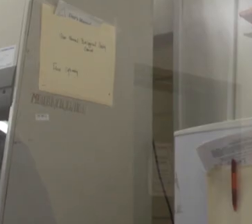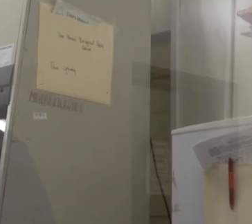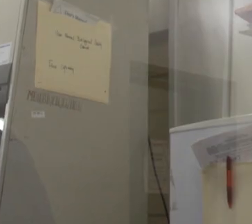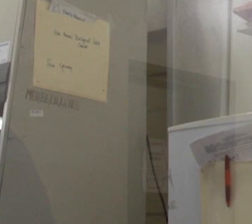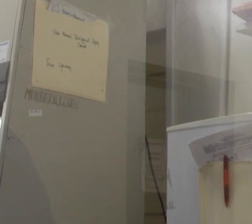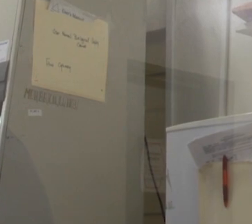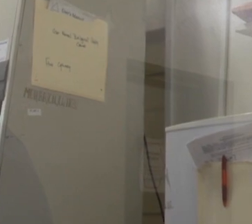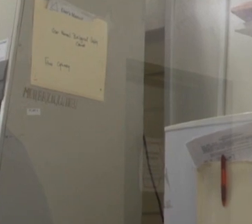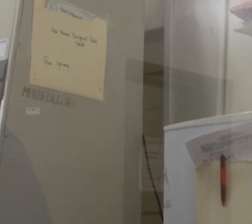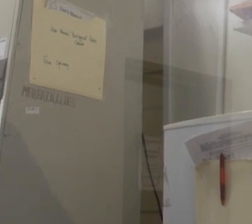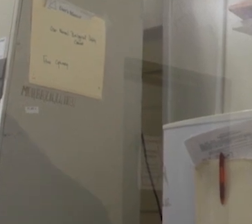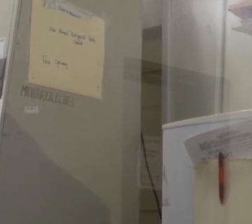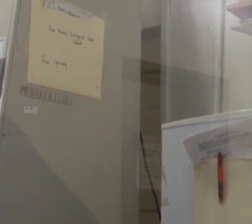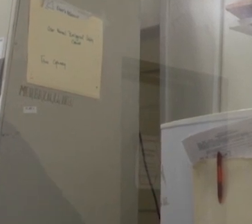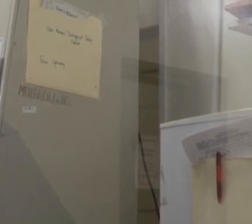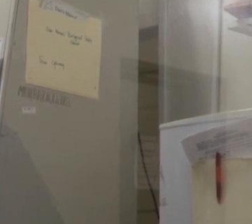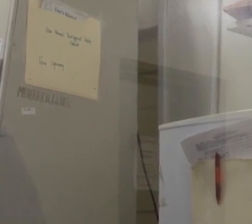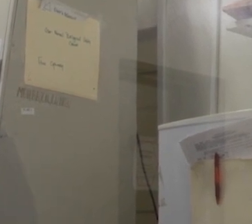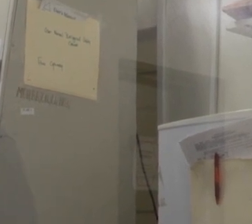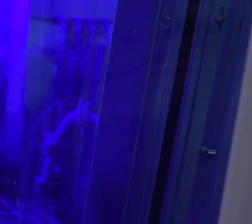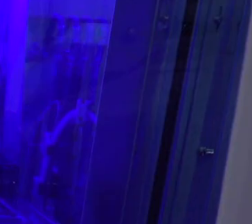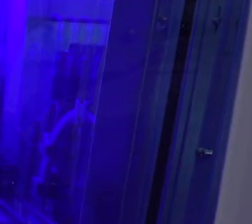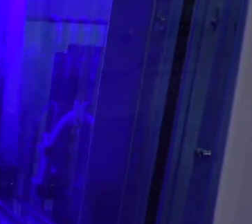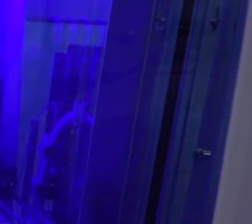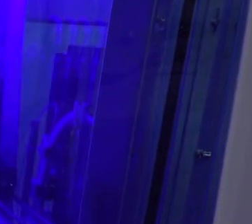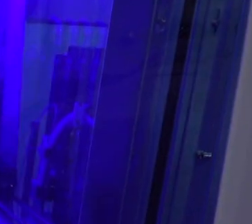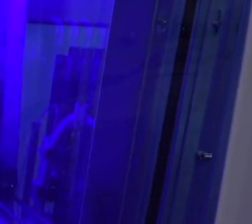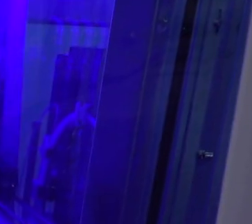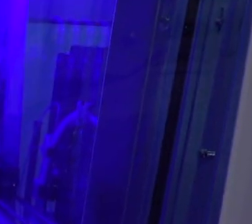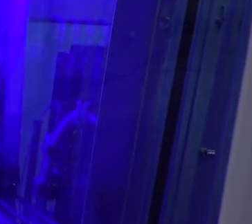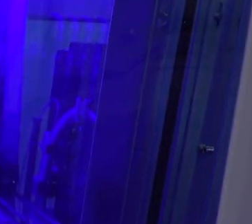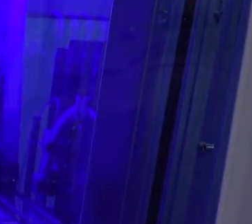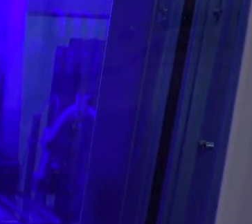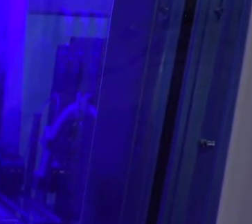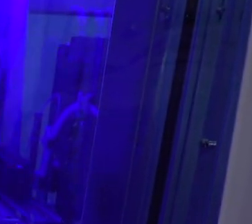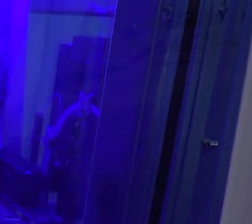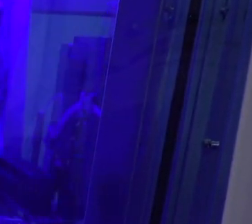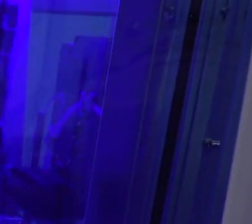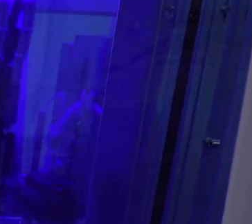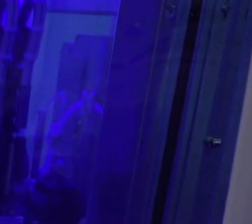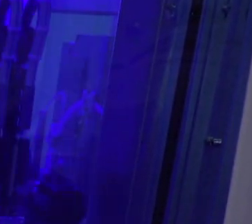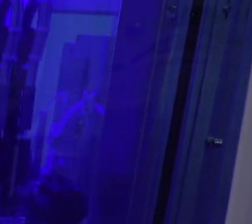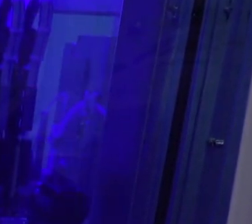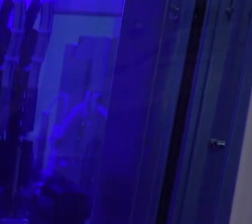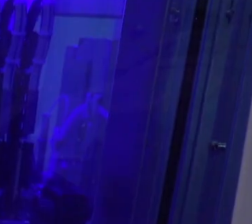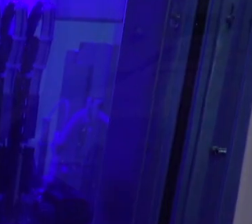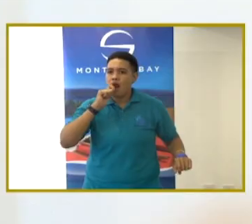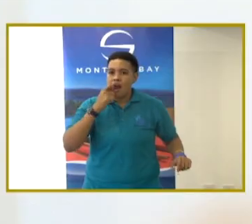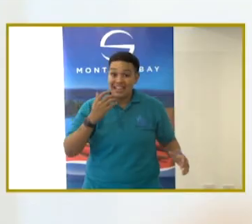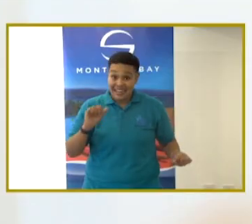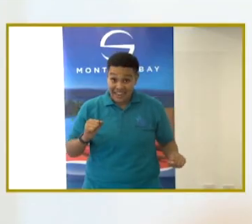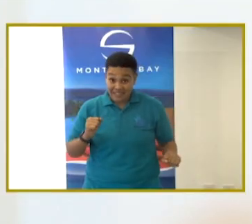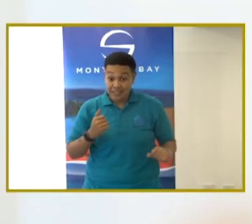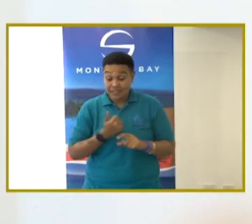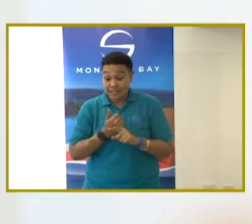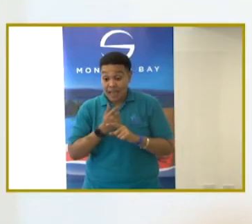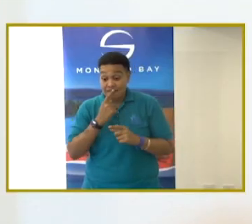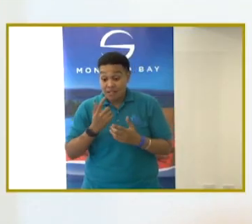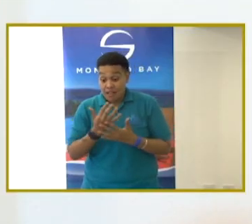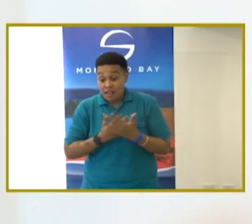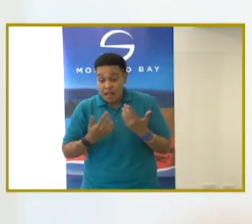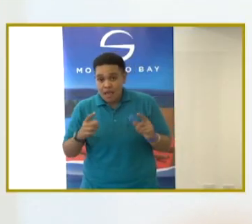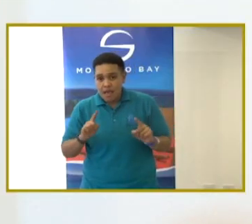Wellness. And so you can go to a microlabs, and they're all over the country. You can get swabbed, samples